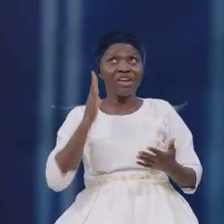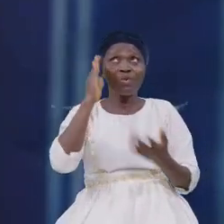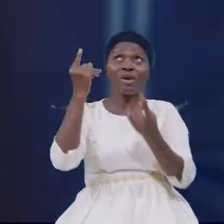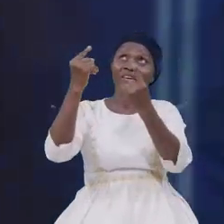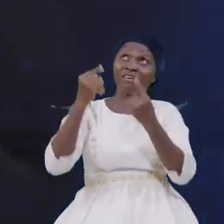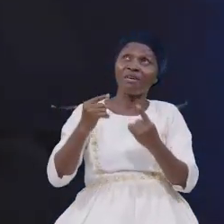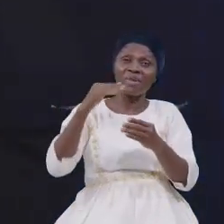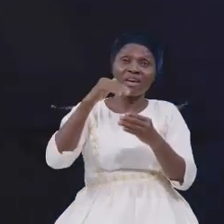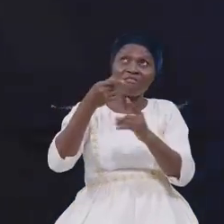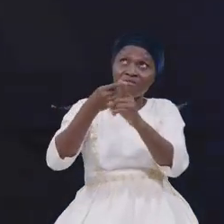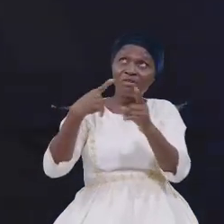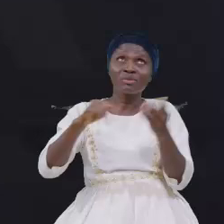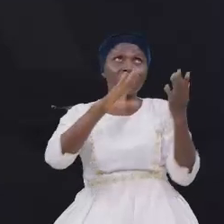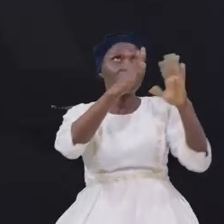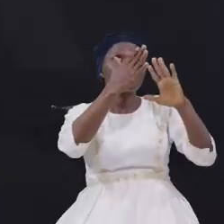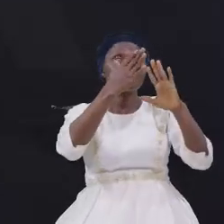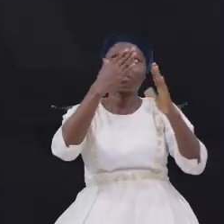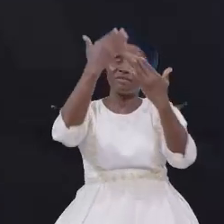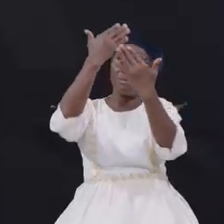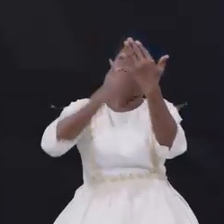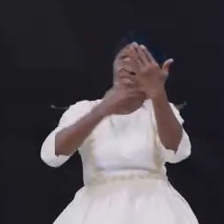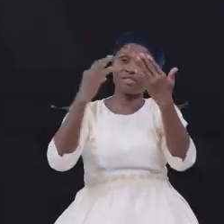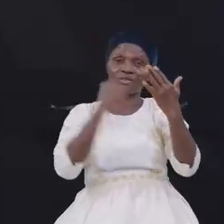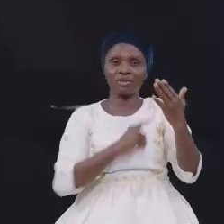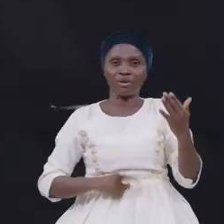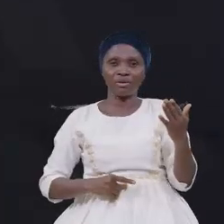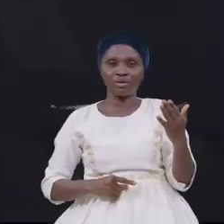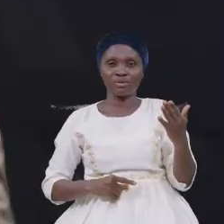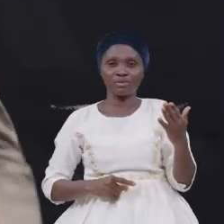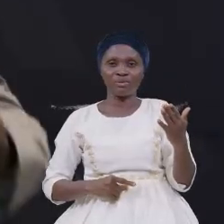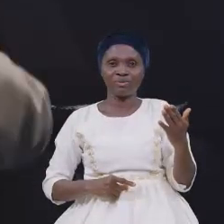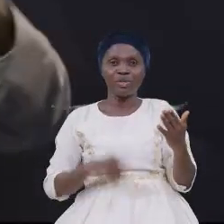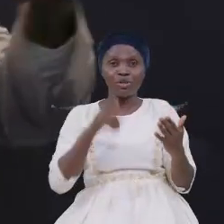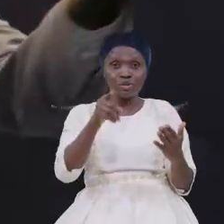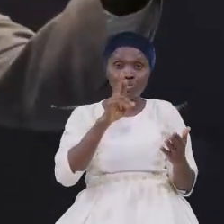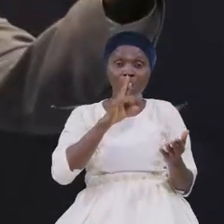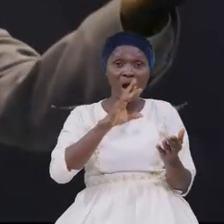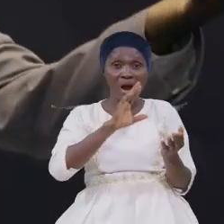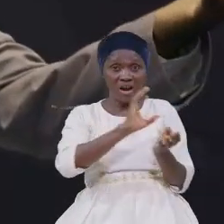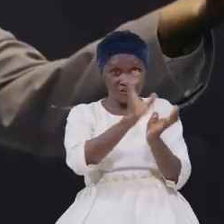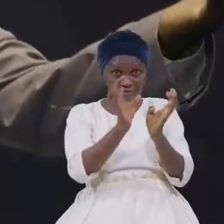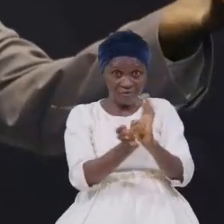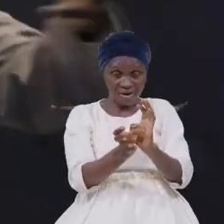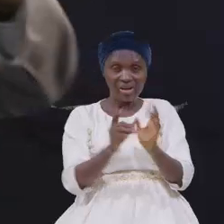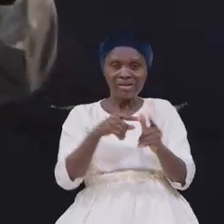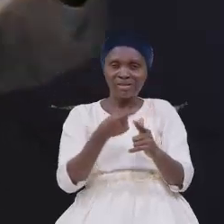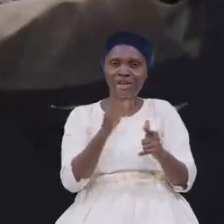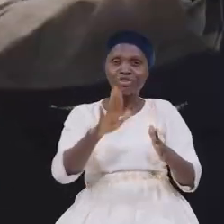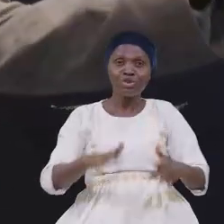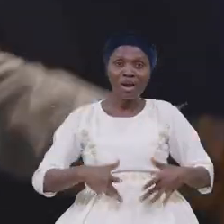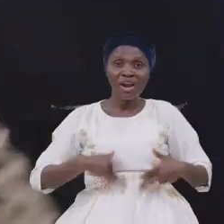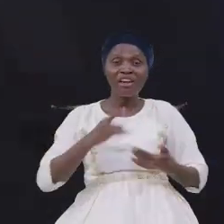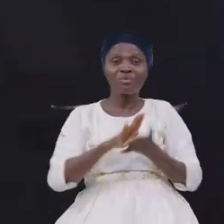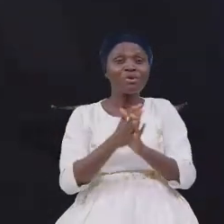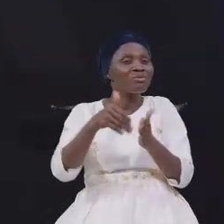from the presence of the Lord. You are converted, and then your life is renewed.